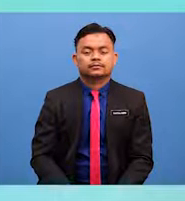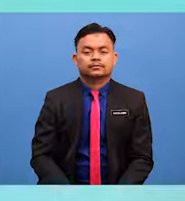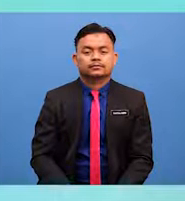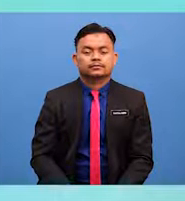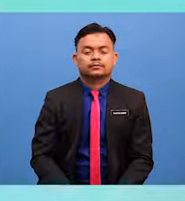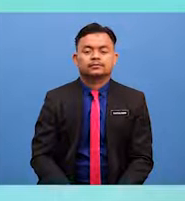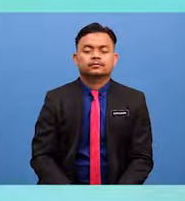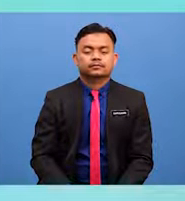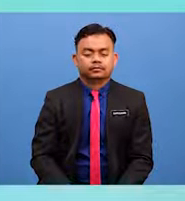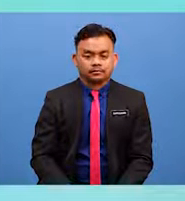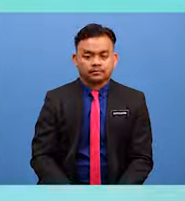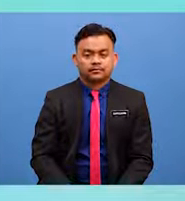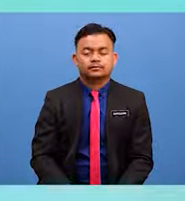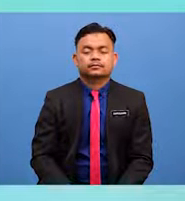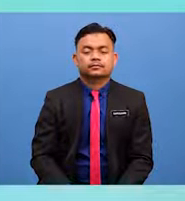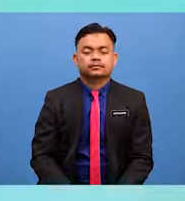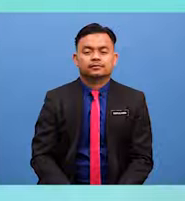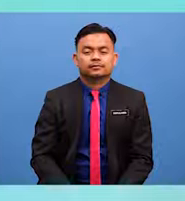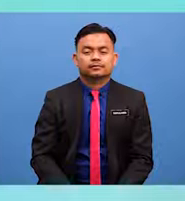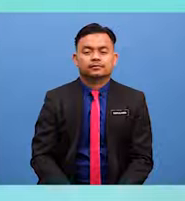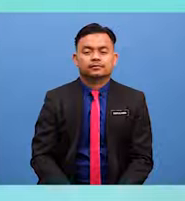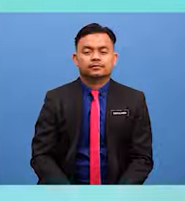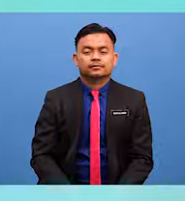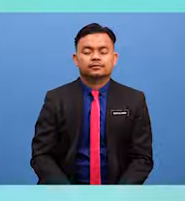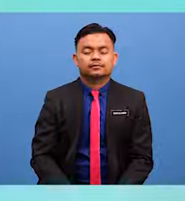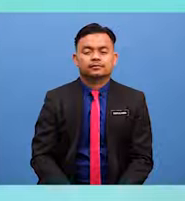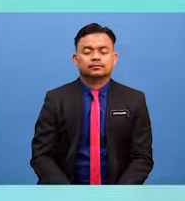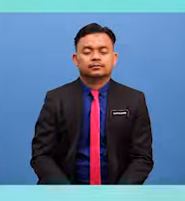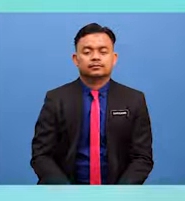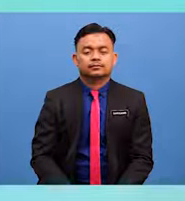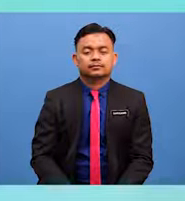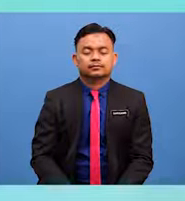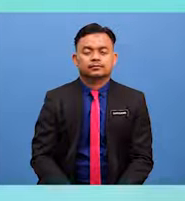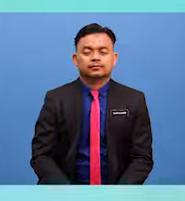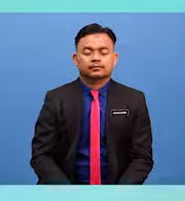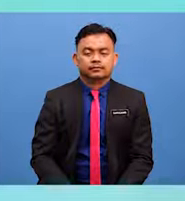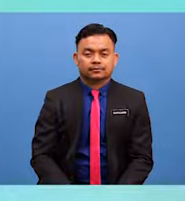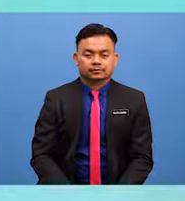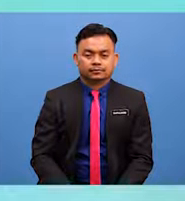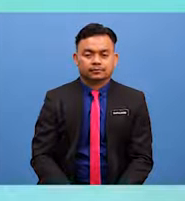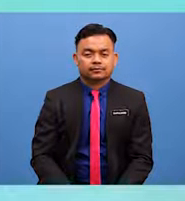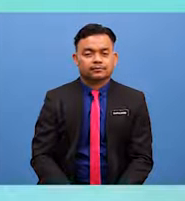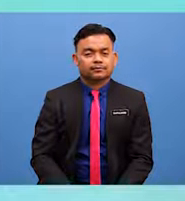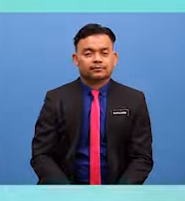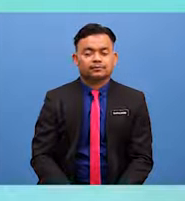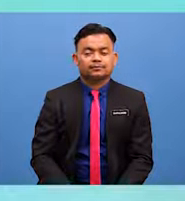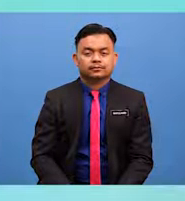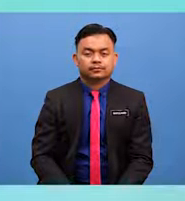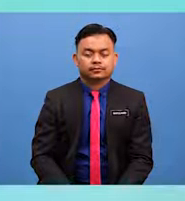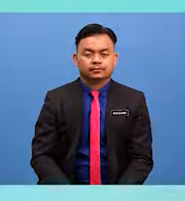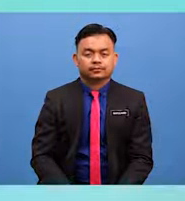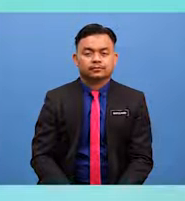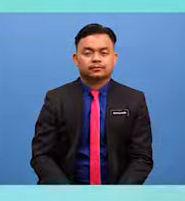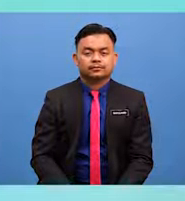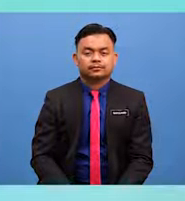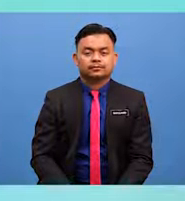the scientists, are in plural form. It is written in the simple present tense since it is a